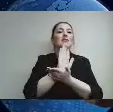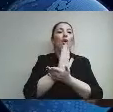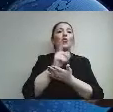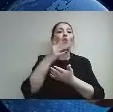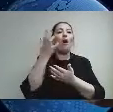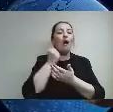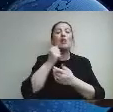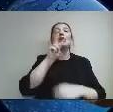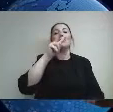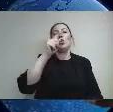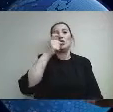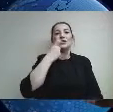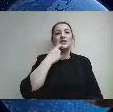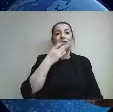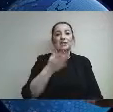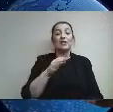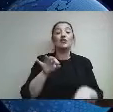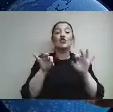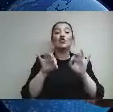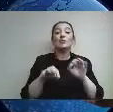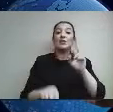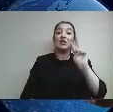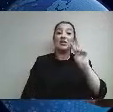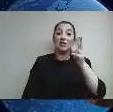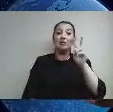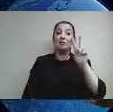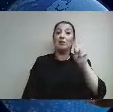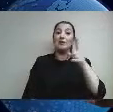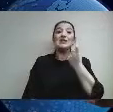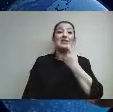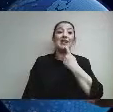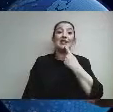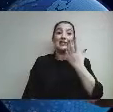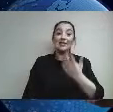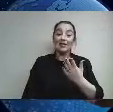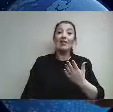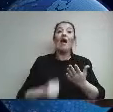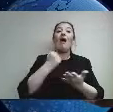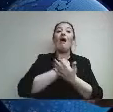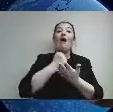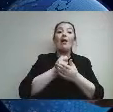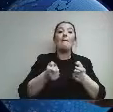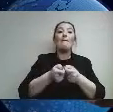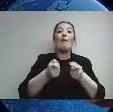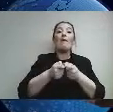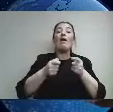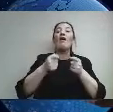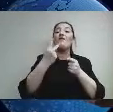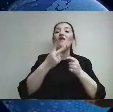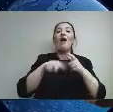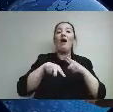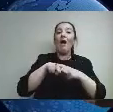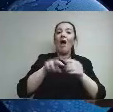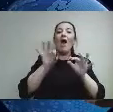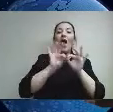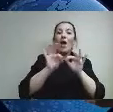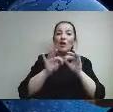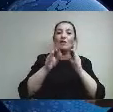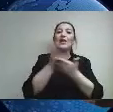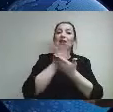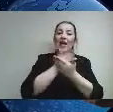in 2021, actually, she ranked first in Kagidar, Garanti BBVA, and